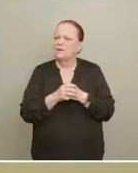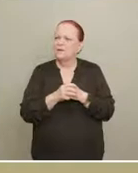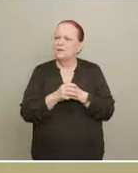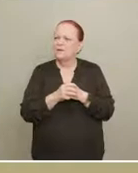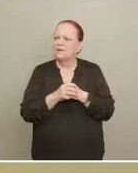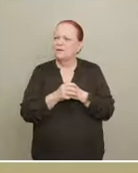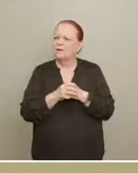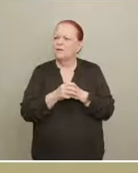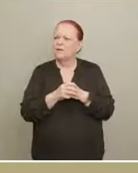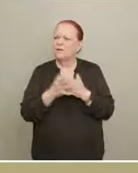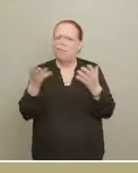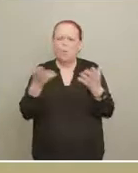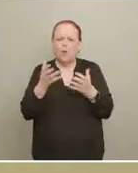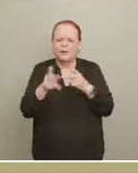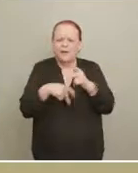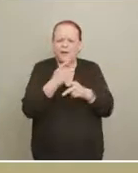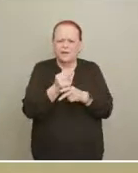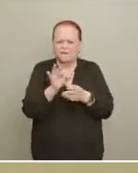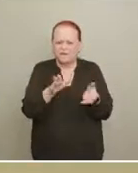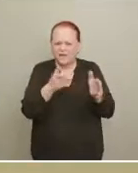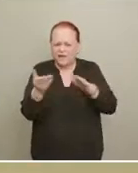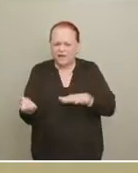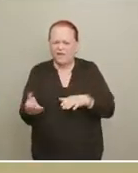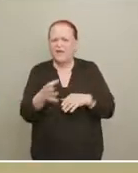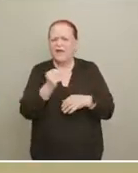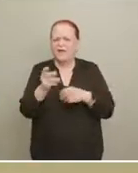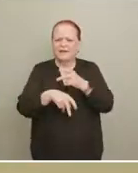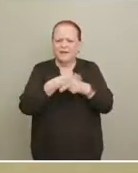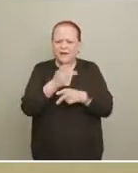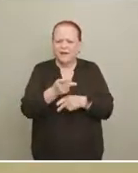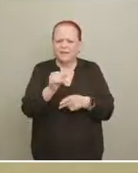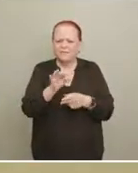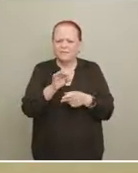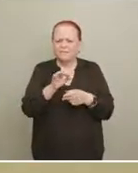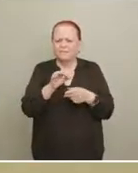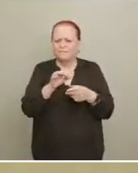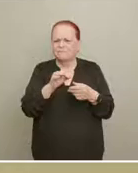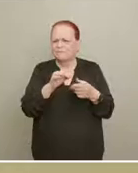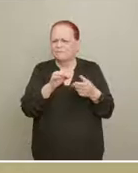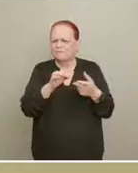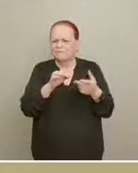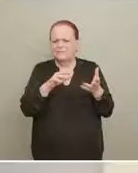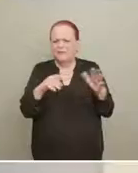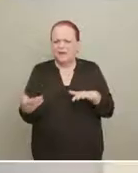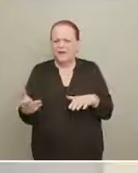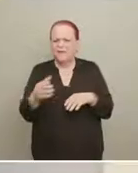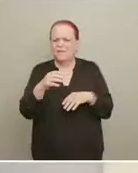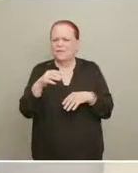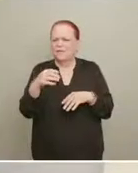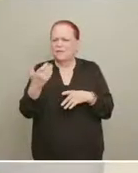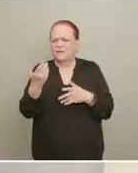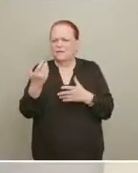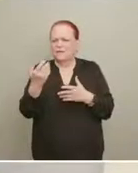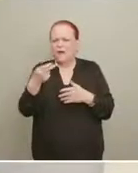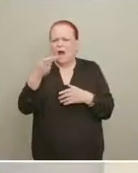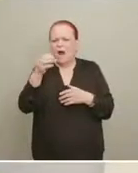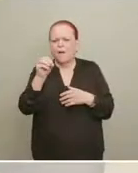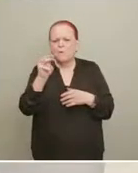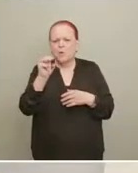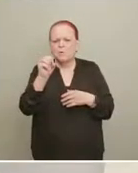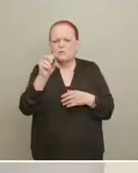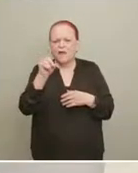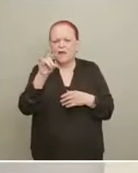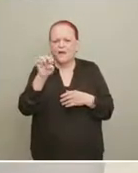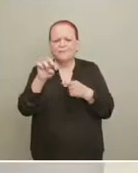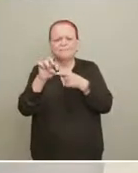Been and the types of deaths, whether that's overdoses, homicides, et cetera. Are you able to talk about what you're seeing so far? And if no, why